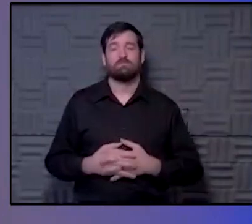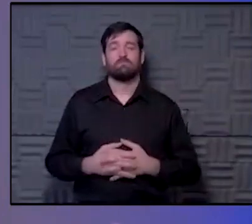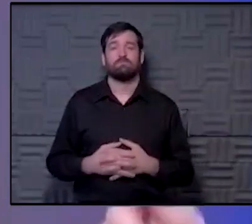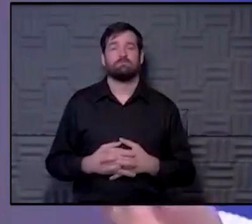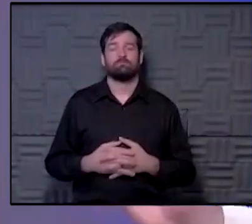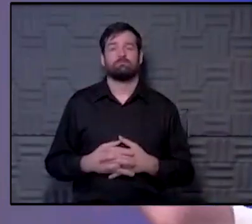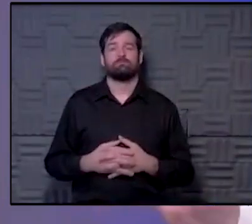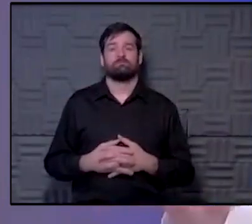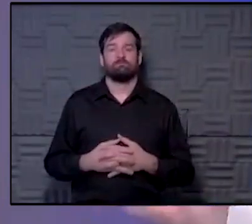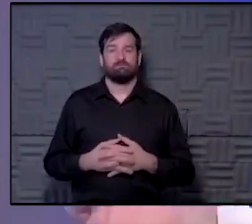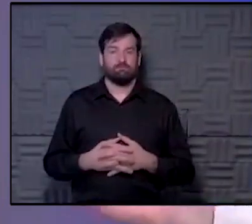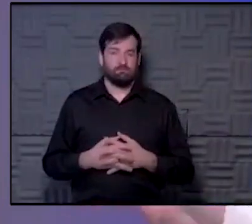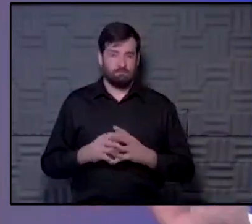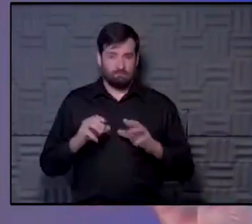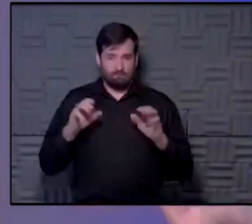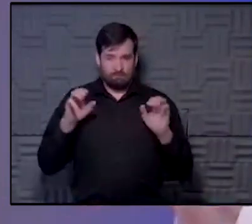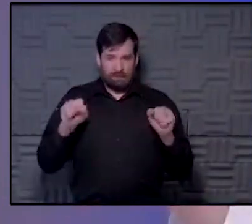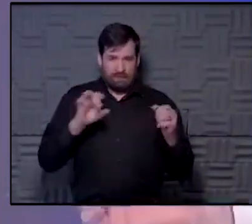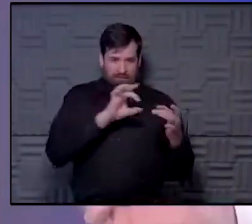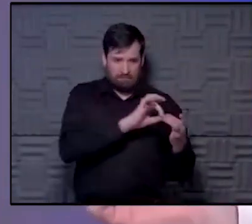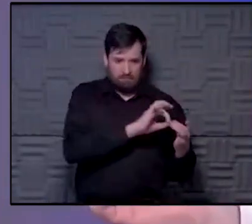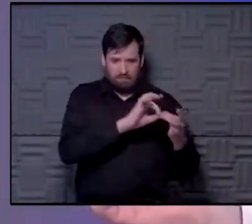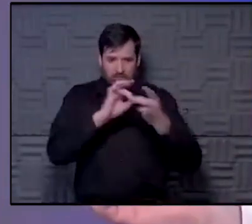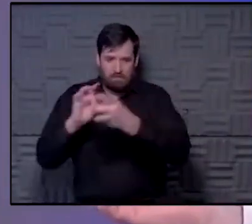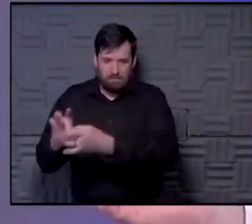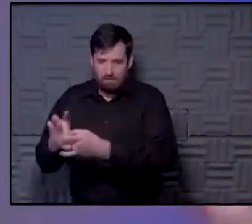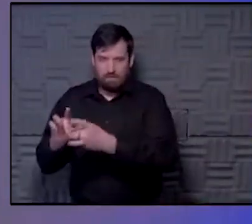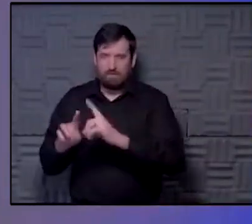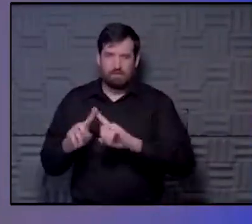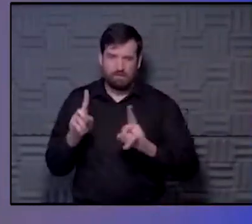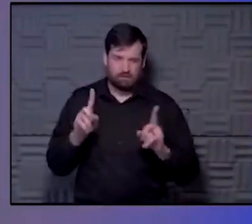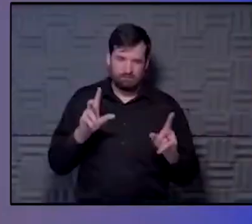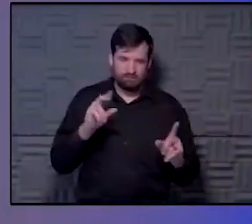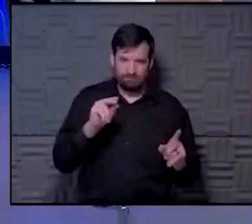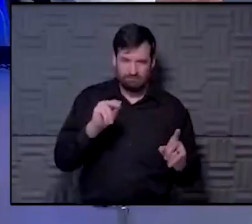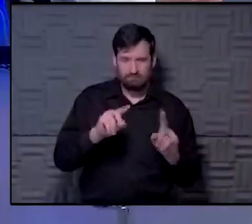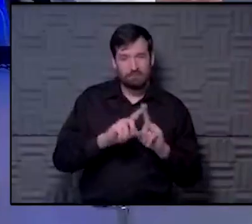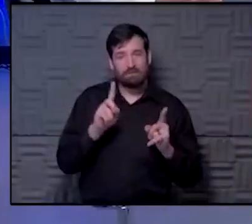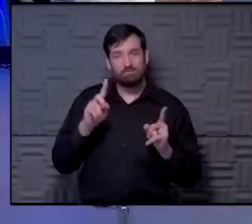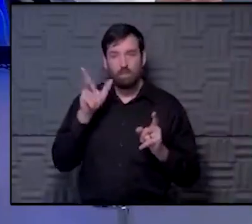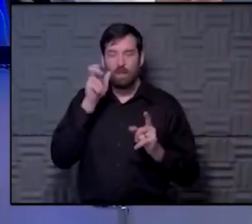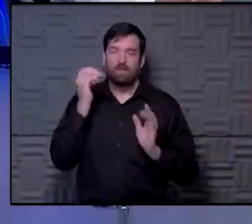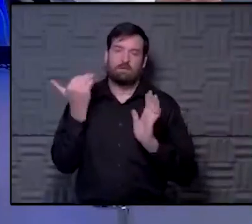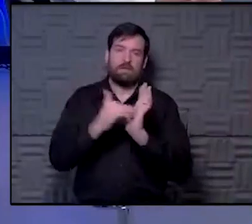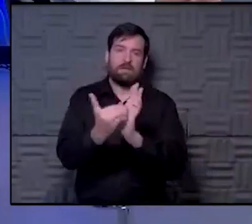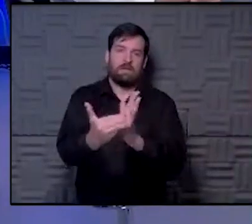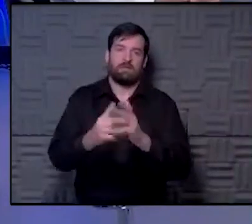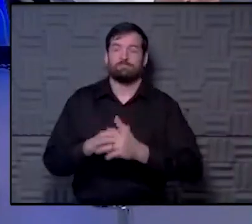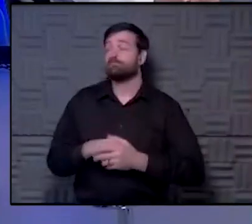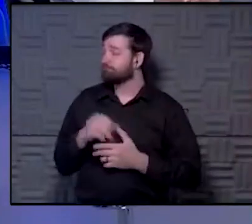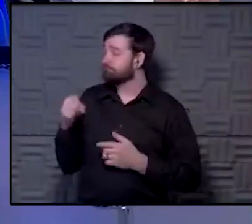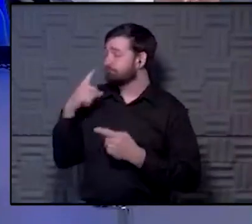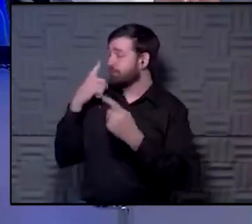I don't know that you can correlate one to the other, but you're going to hear this story all the time, I think. Yeah, I